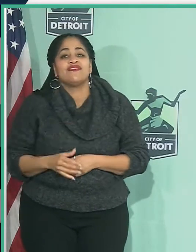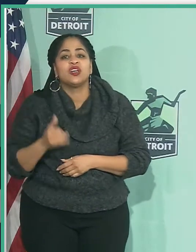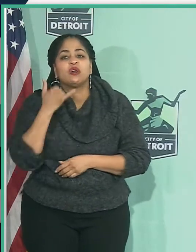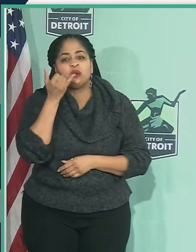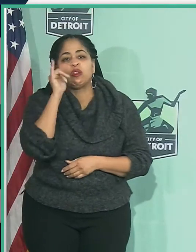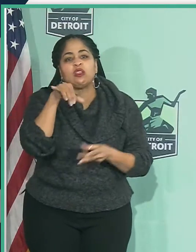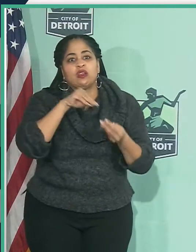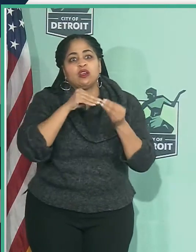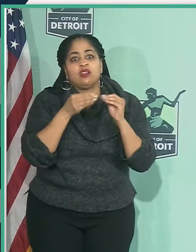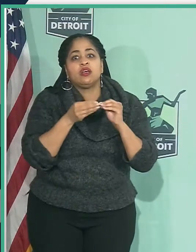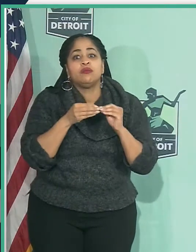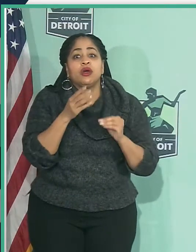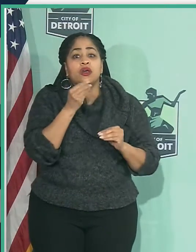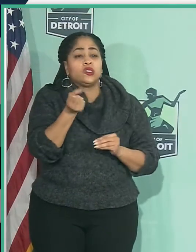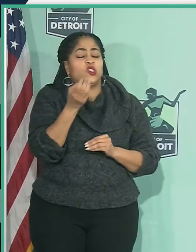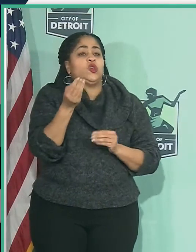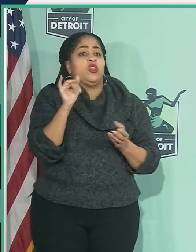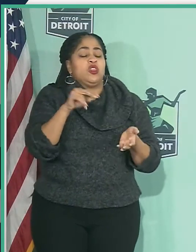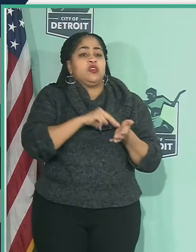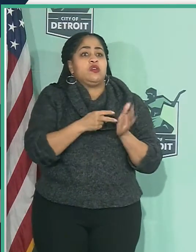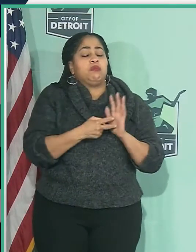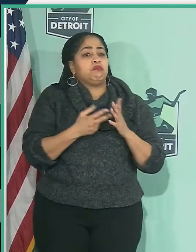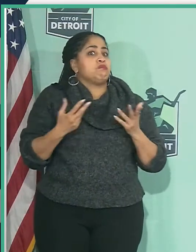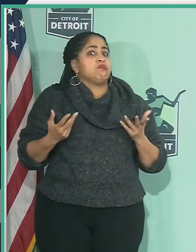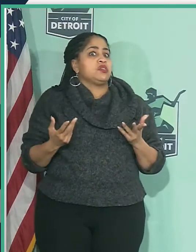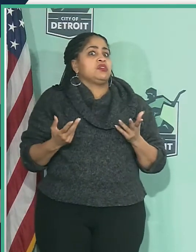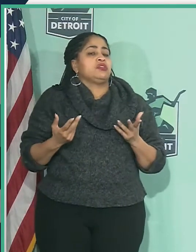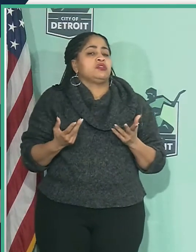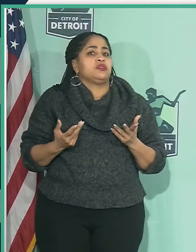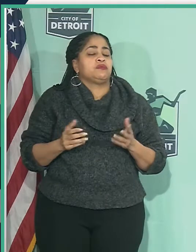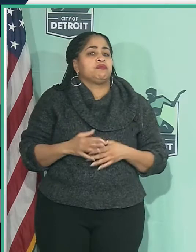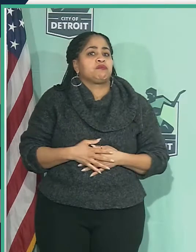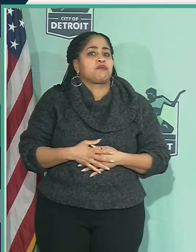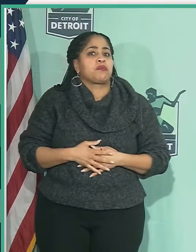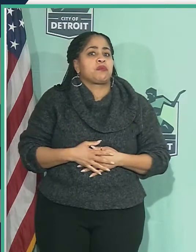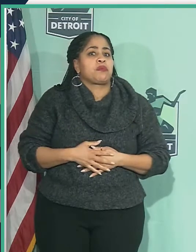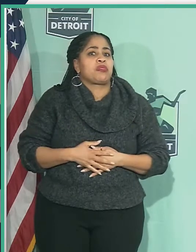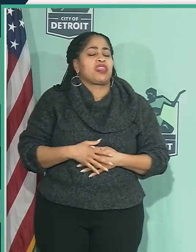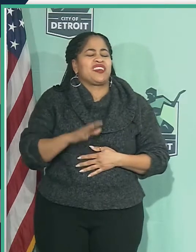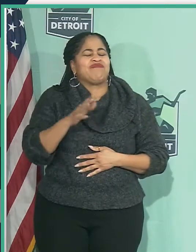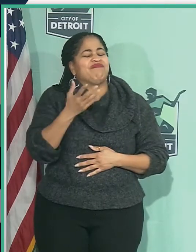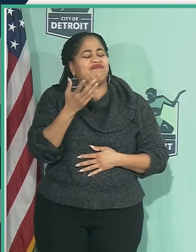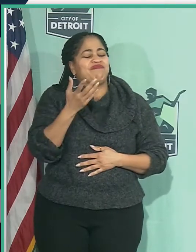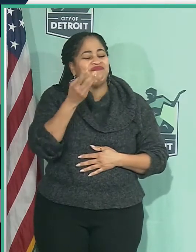313-230-0505. And so I never understood